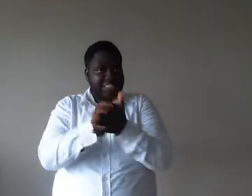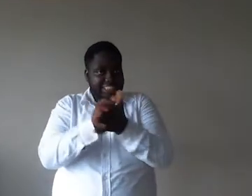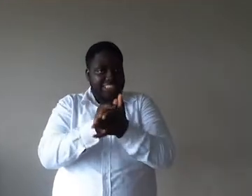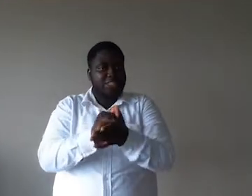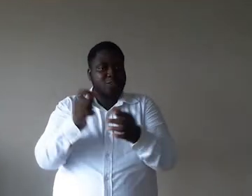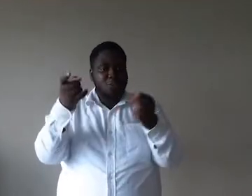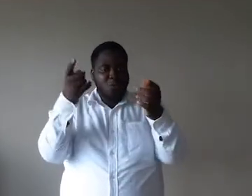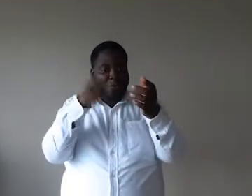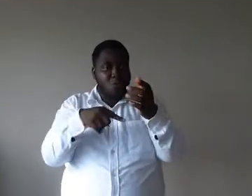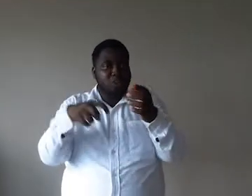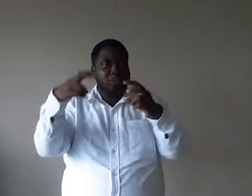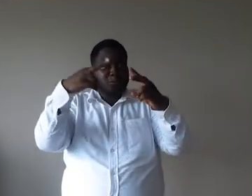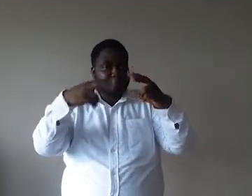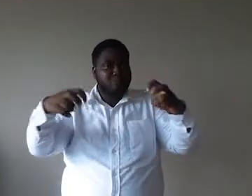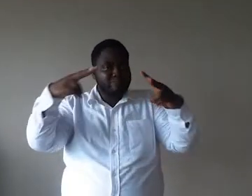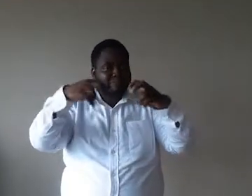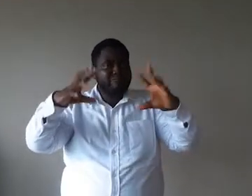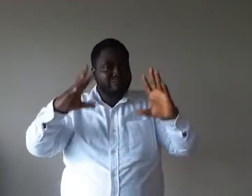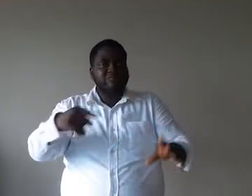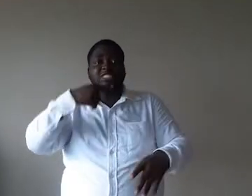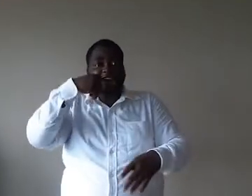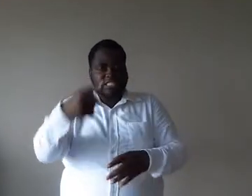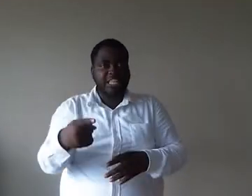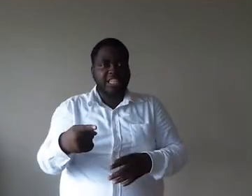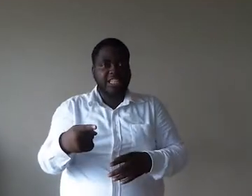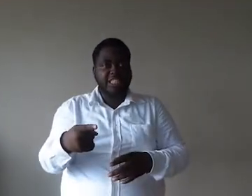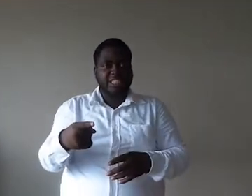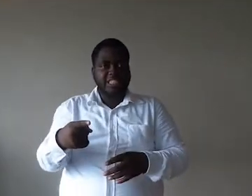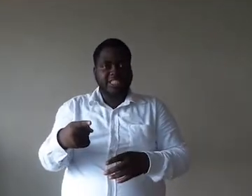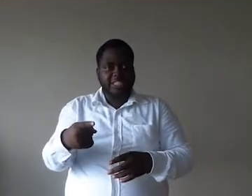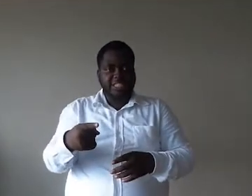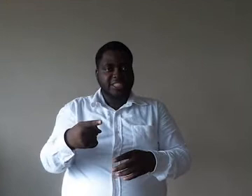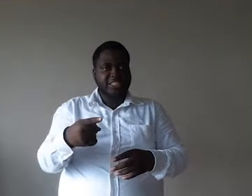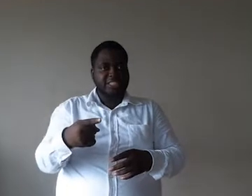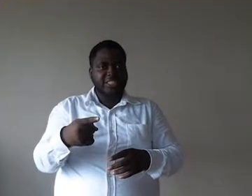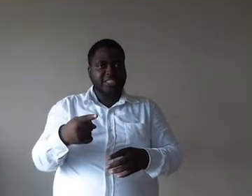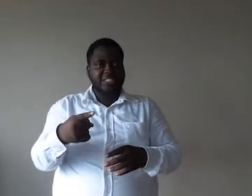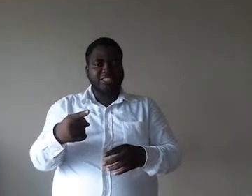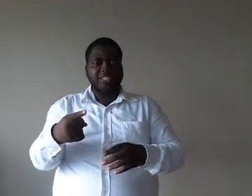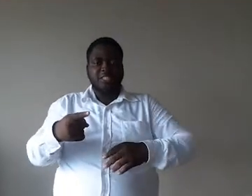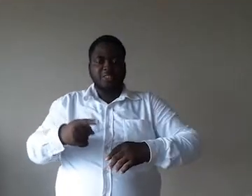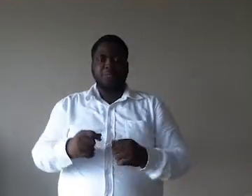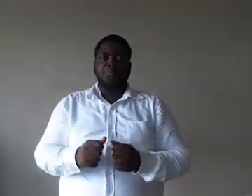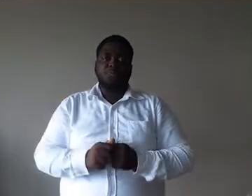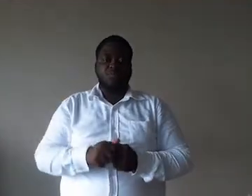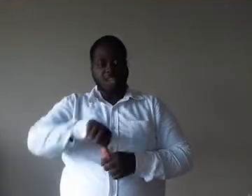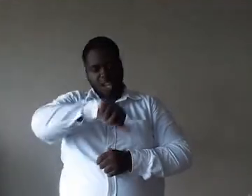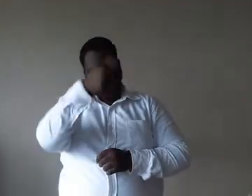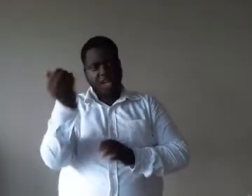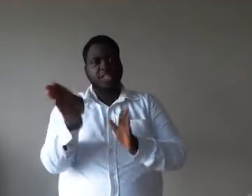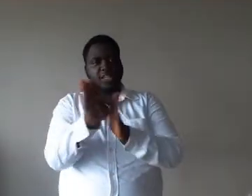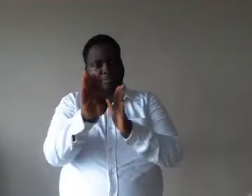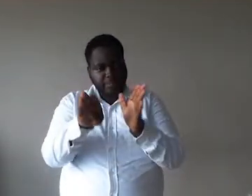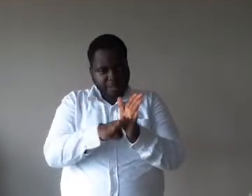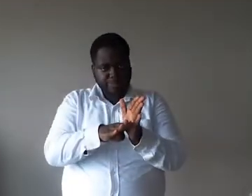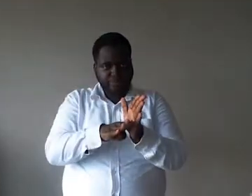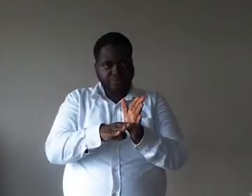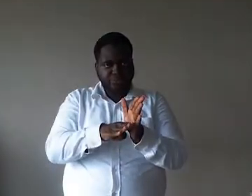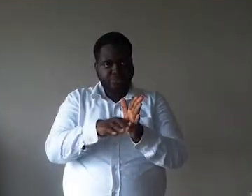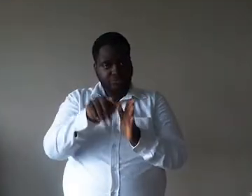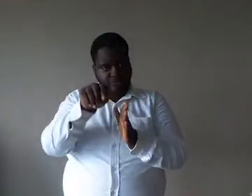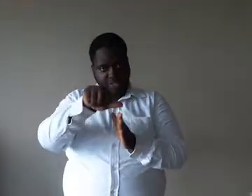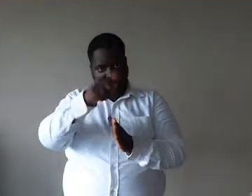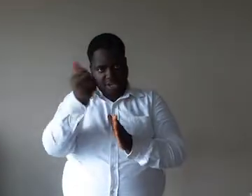us to understand what God's word has said in the Bible, we need to read distinctly. Don't be lazy about studying the word of